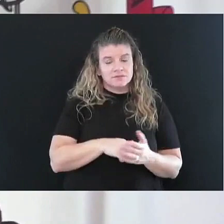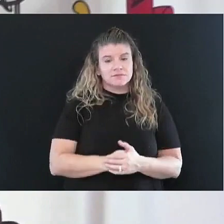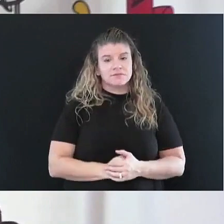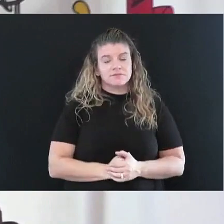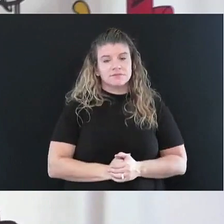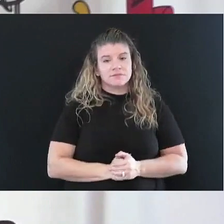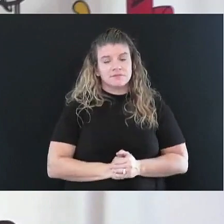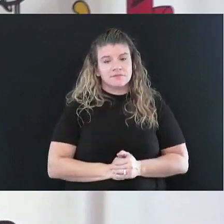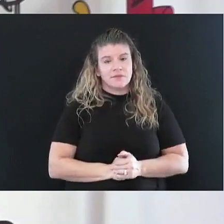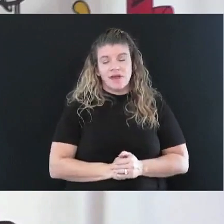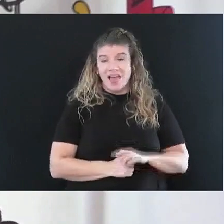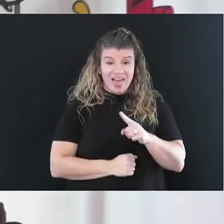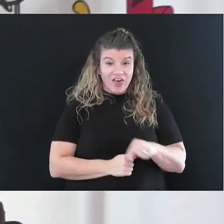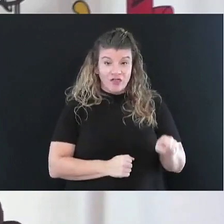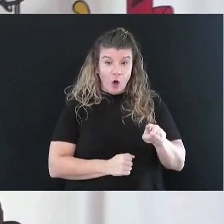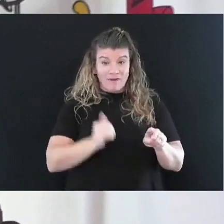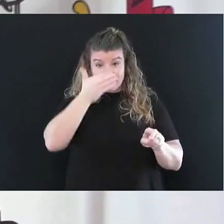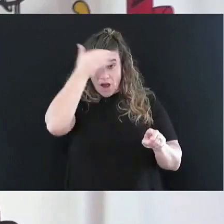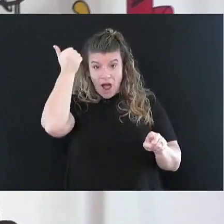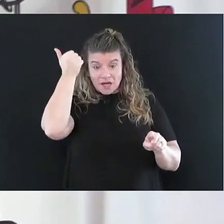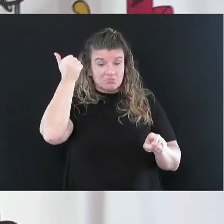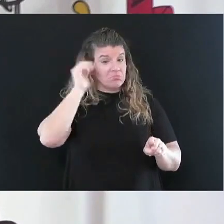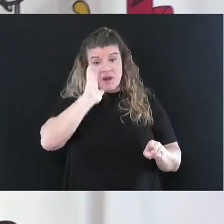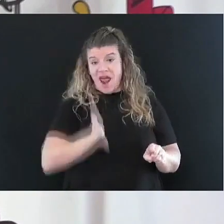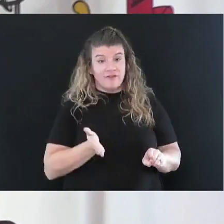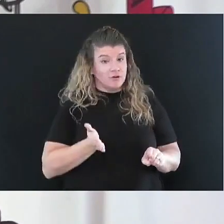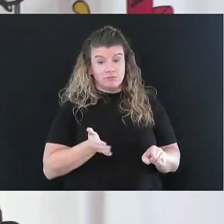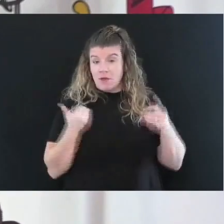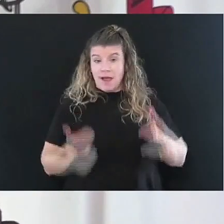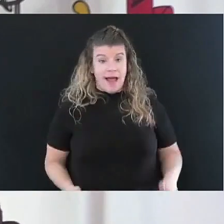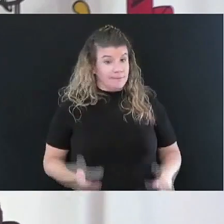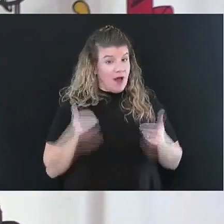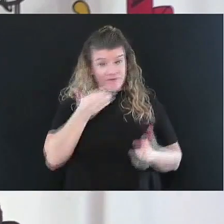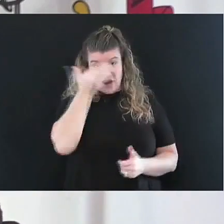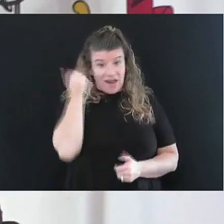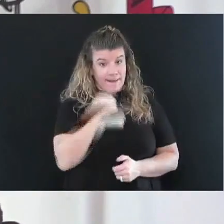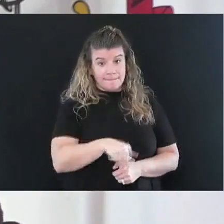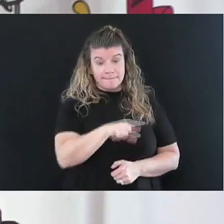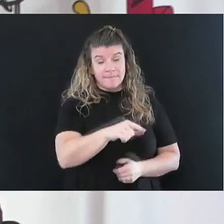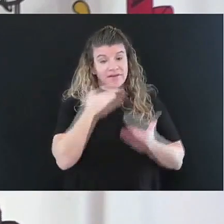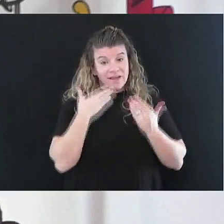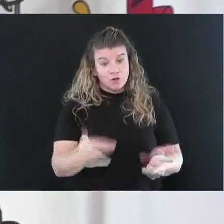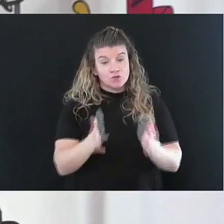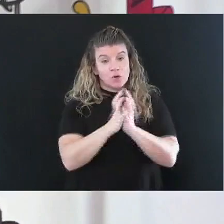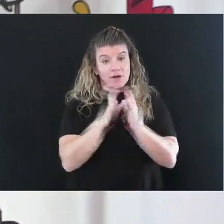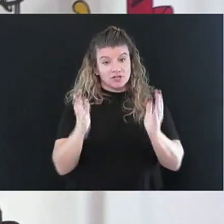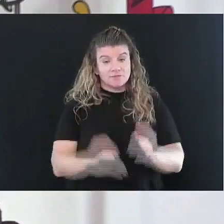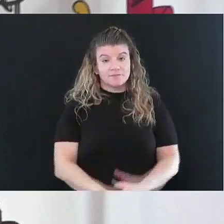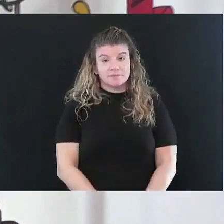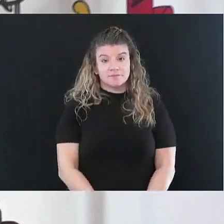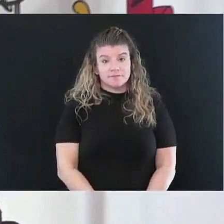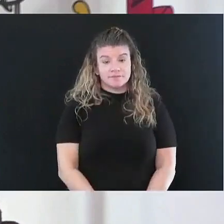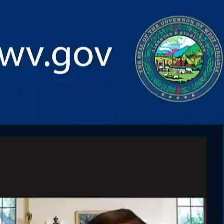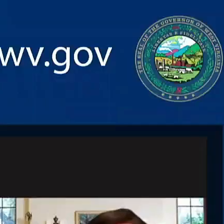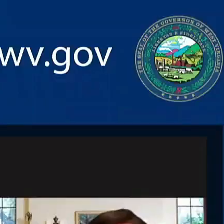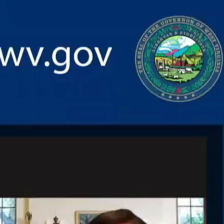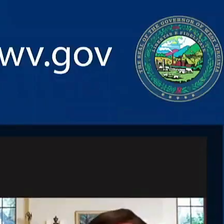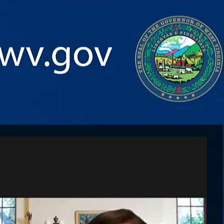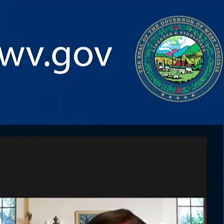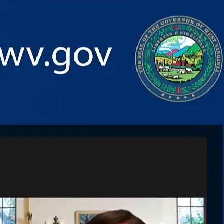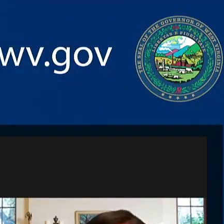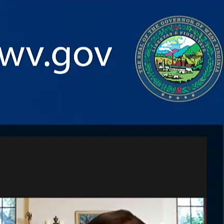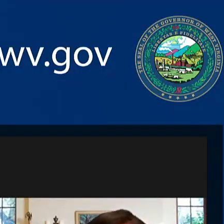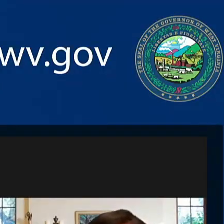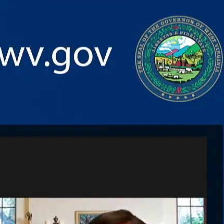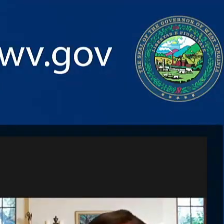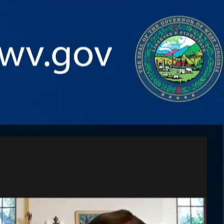they won't be forgotten. They're not going to be forgotten on my watch, I'll promise you that. But thank you so much. All right, thank you, Governor. Let's first